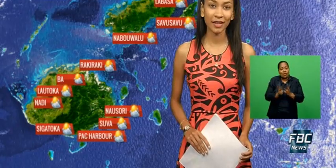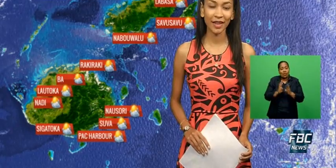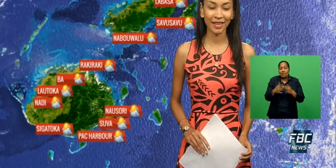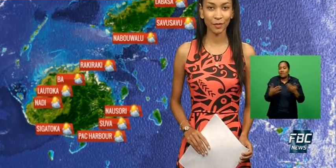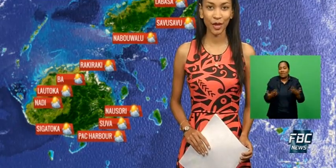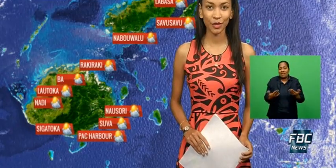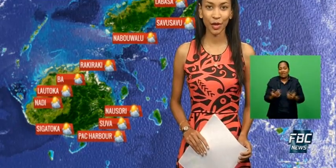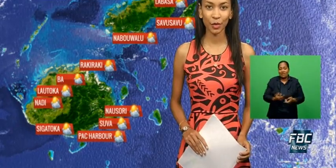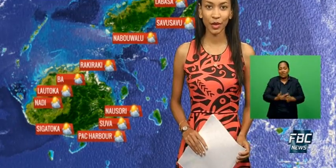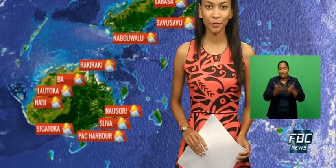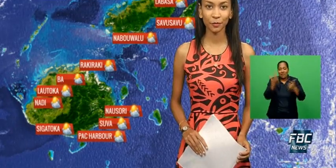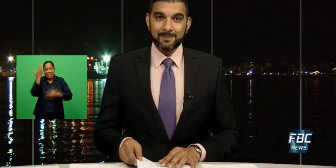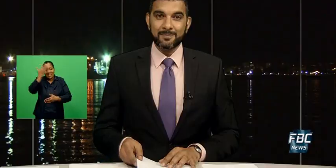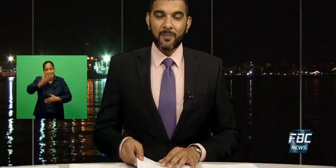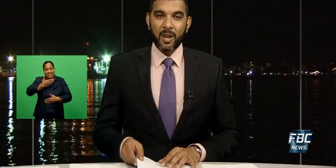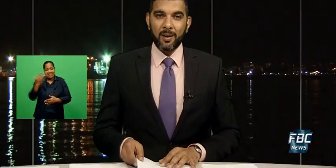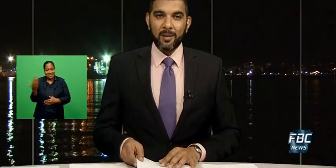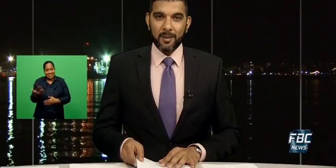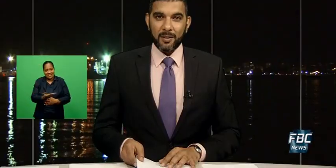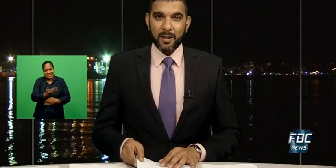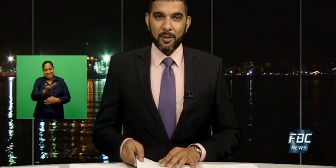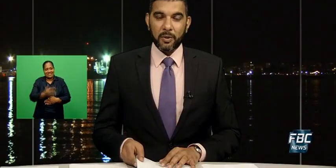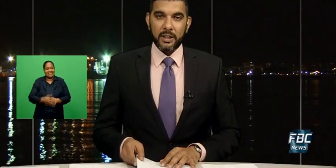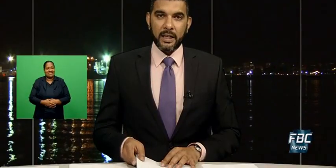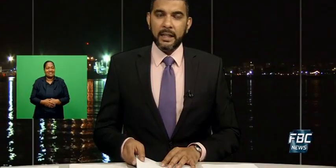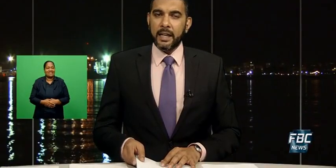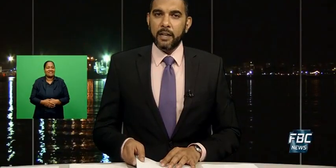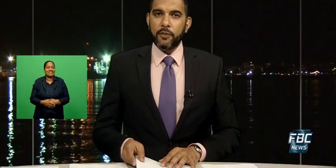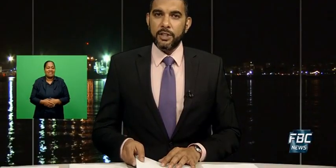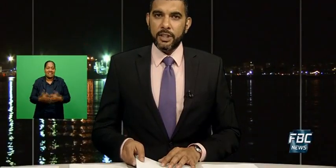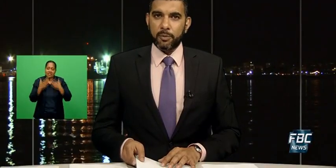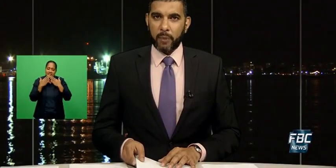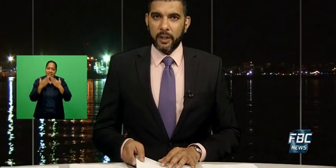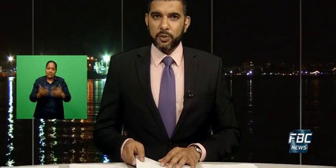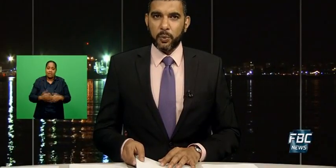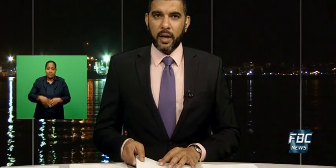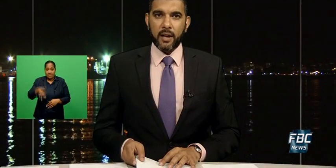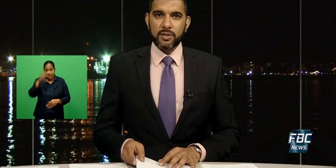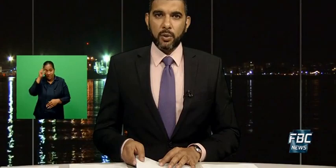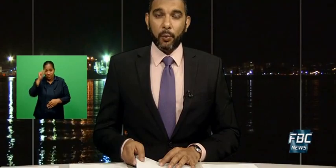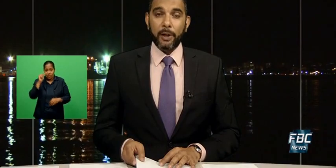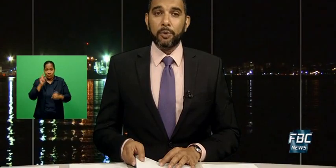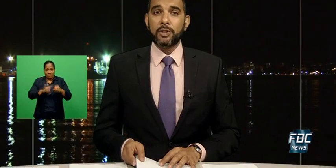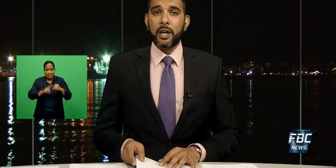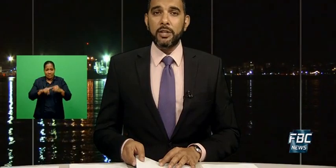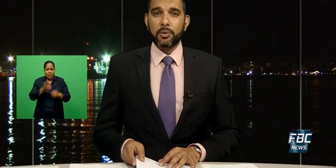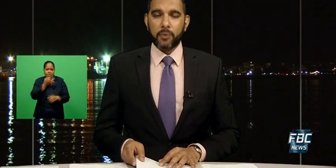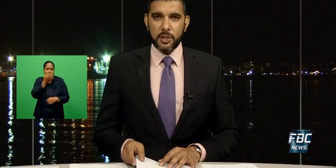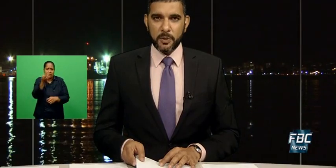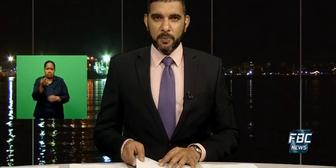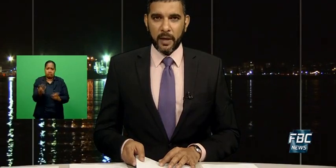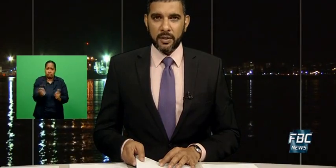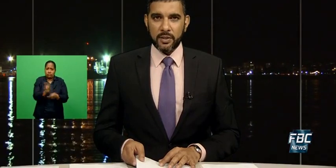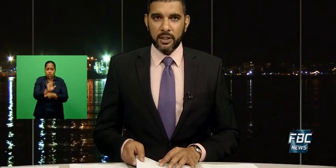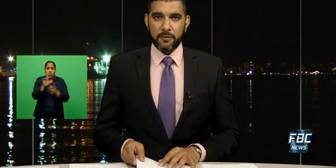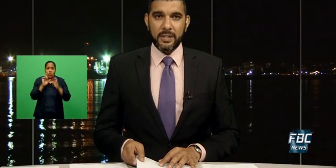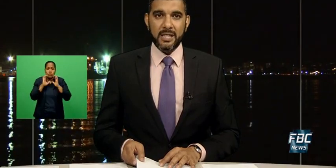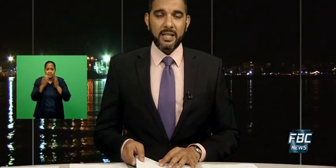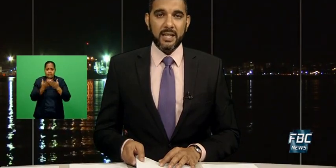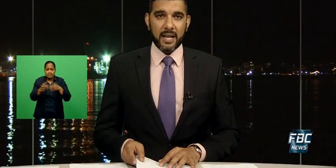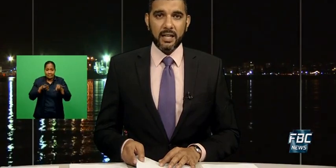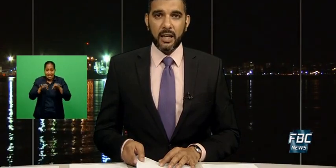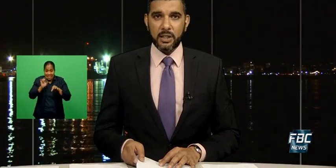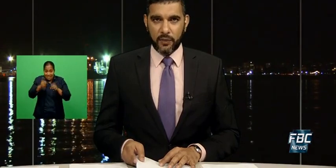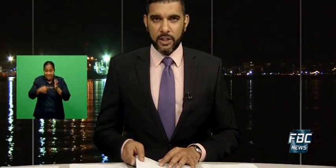great evening, and it's back to Edwin. Thank you, Kritika. In Fijian Pulse, we ask, will you change your Christmas plans if